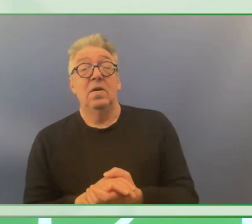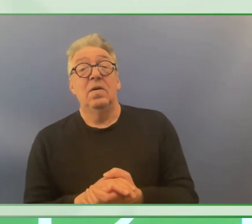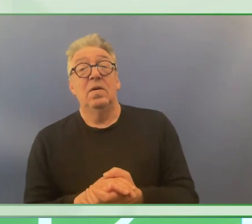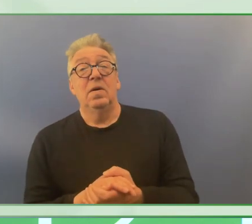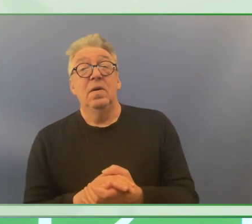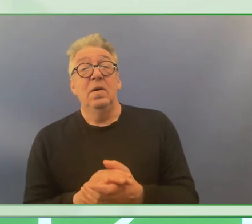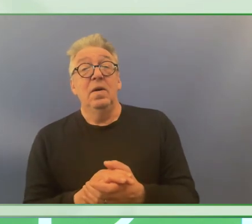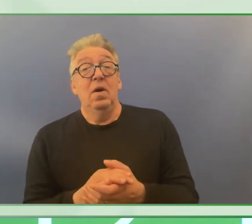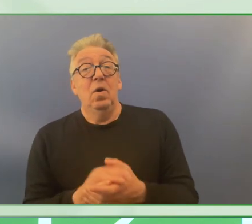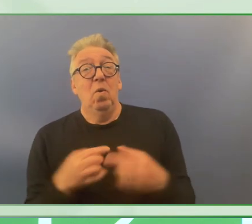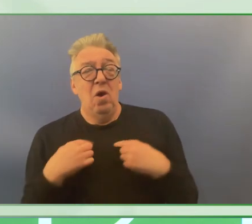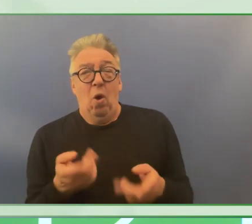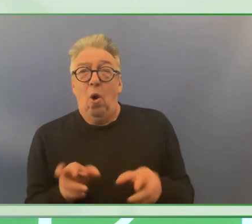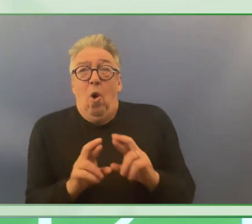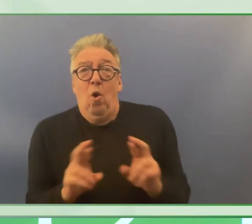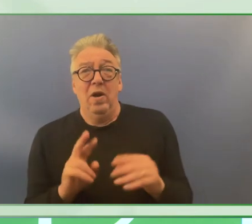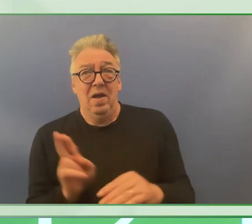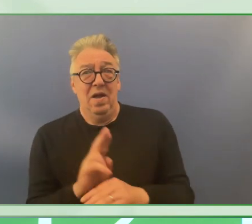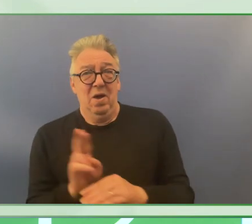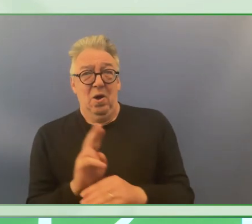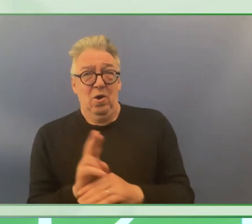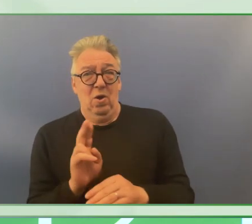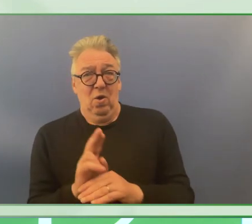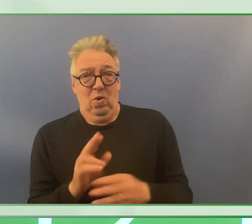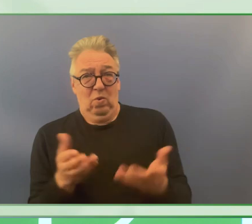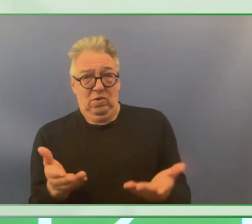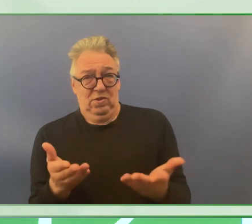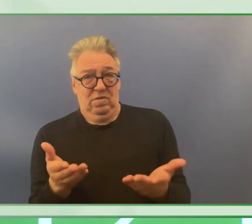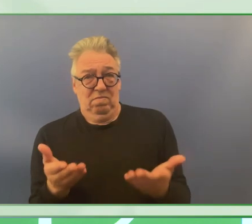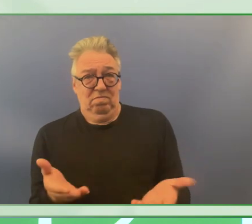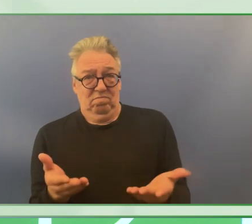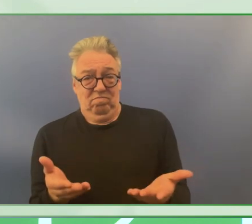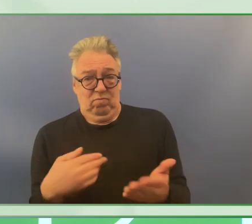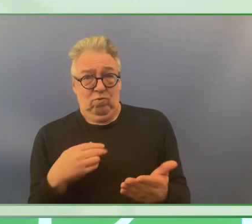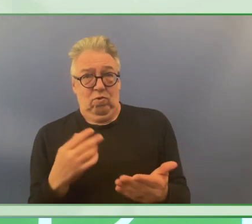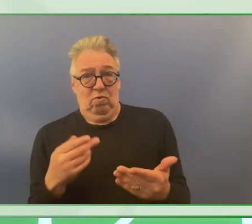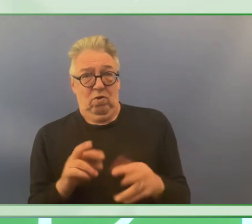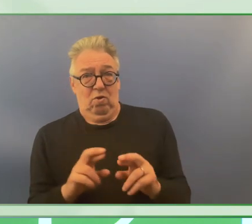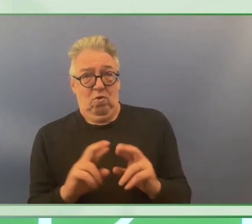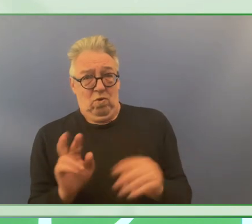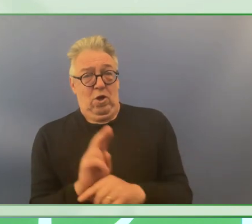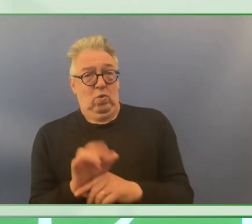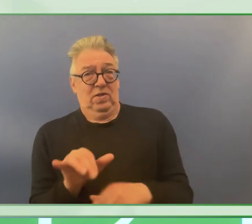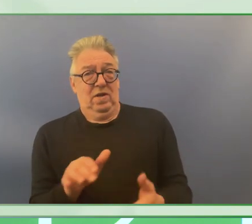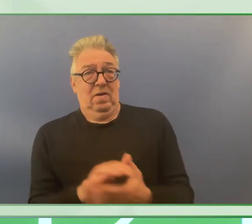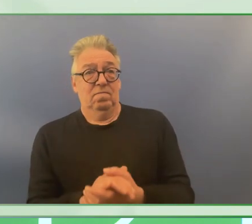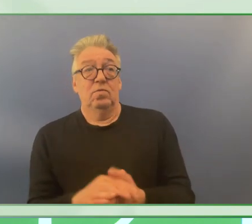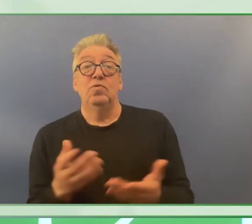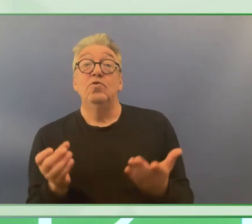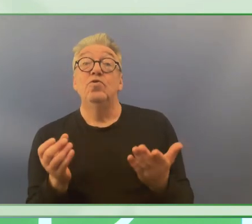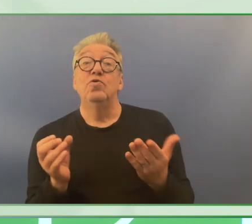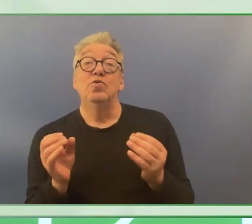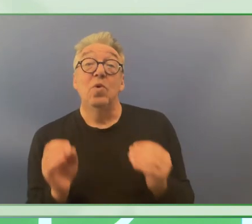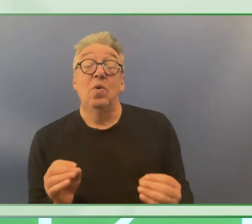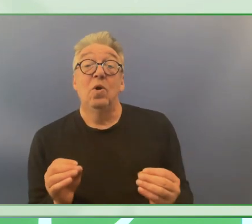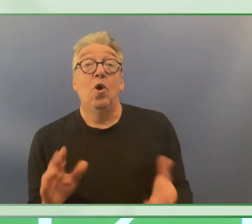using it. So then today, at this point, what I'm going